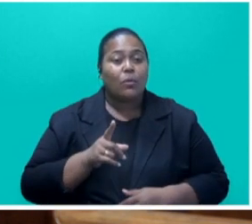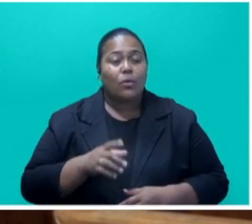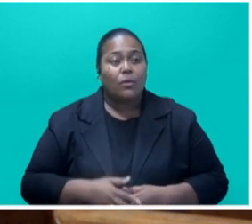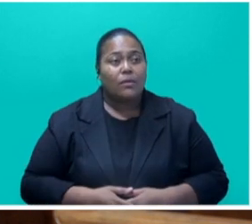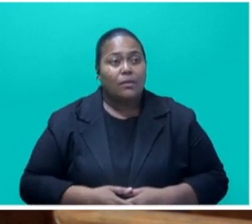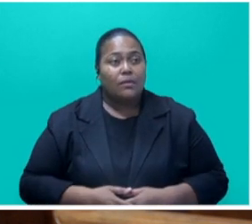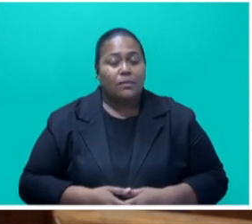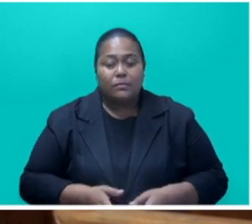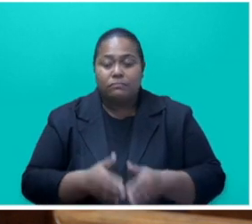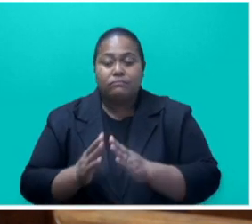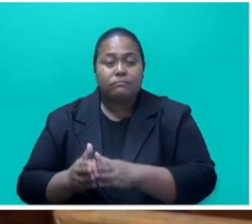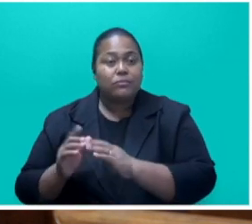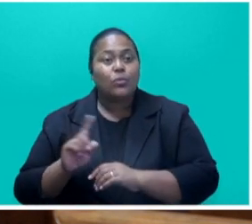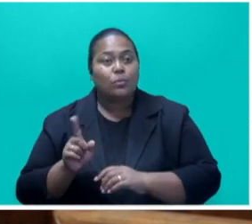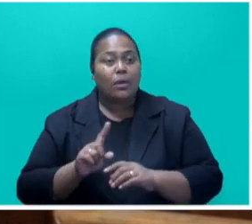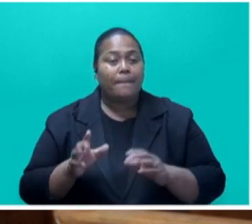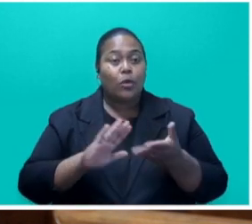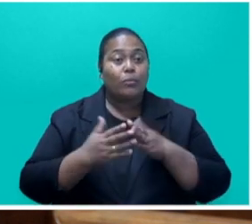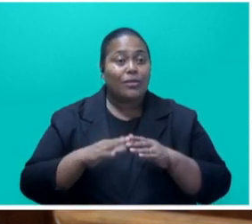of cooperatives has increased